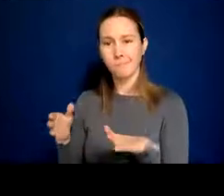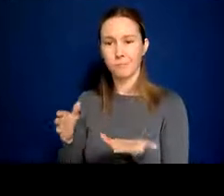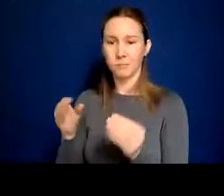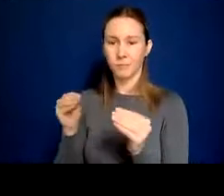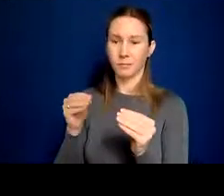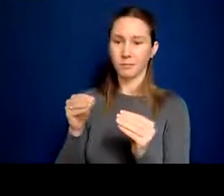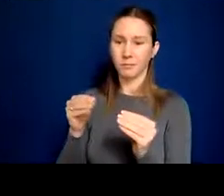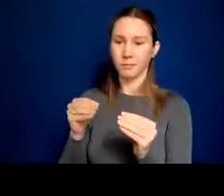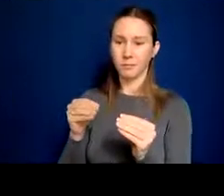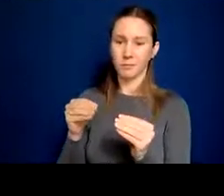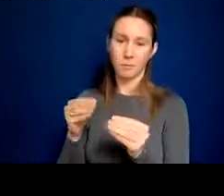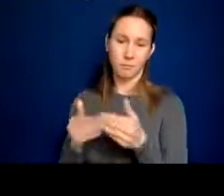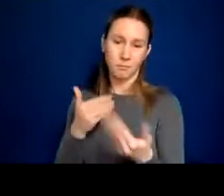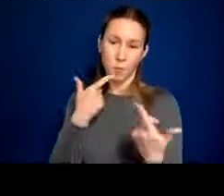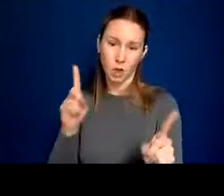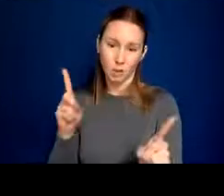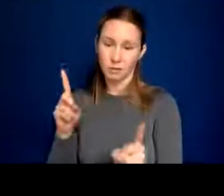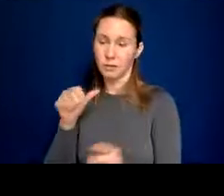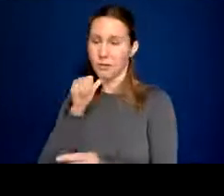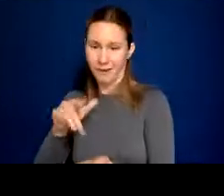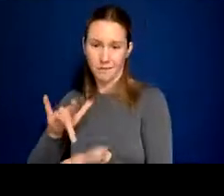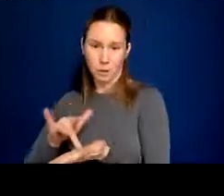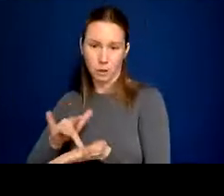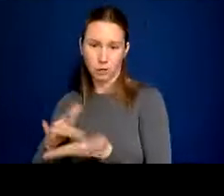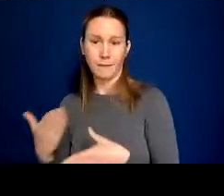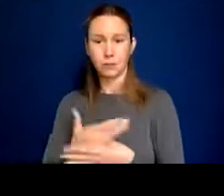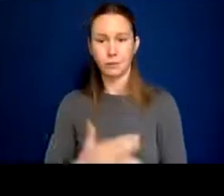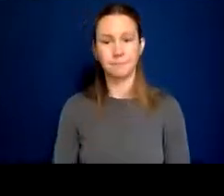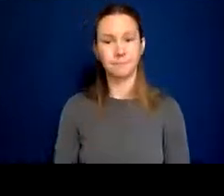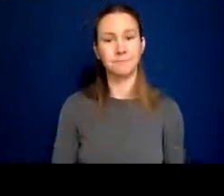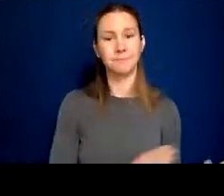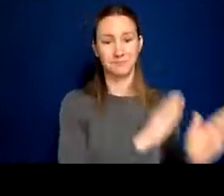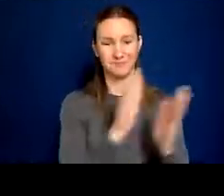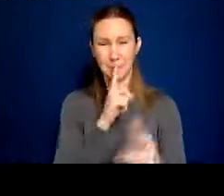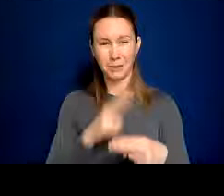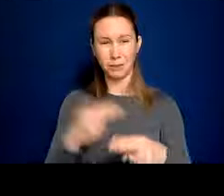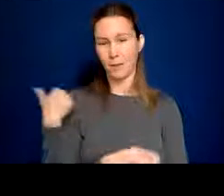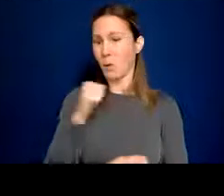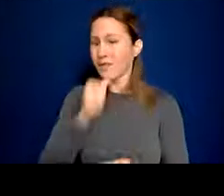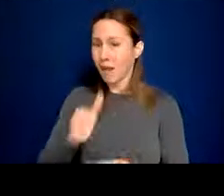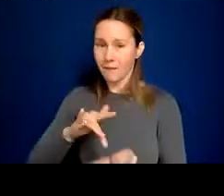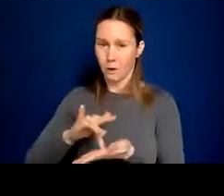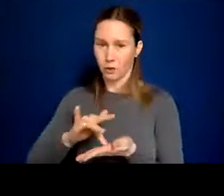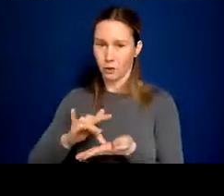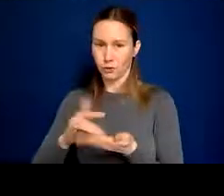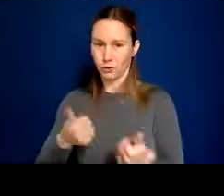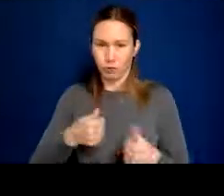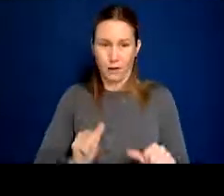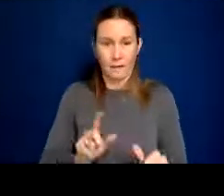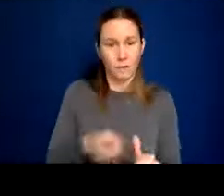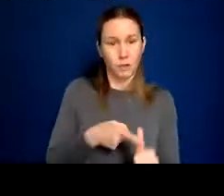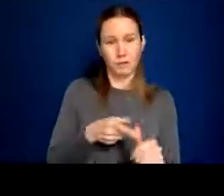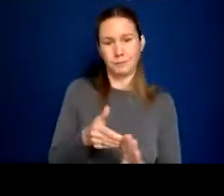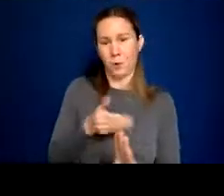interventions. So this is what I mentioned before: non-pharmacological interventions should be implemented before pharmacological treatments